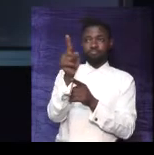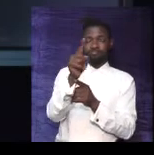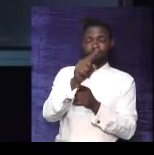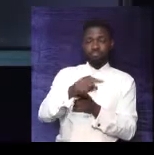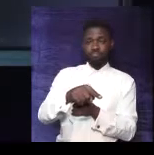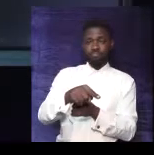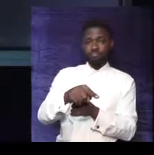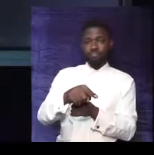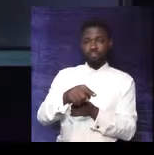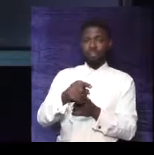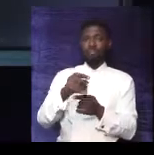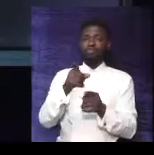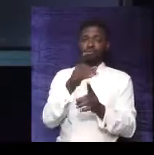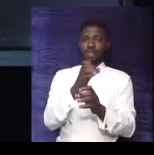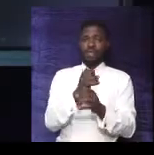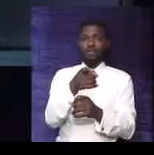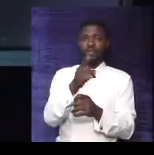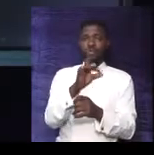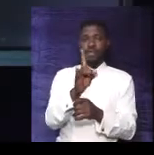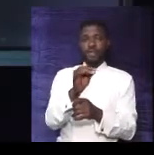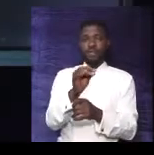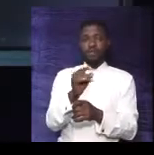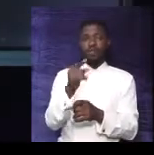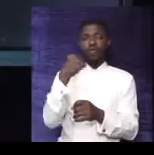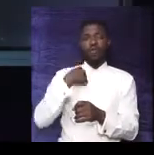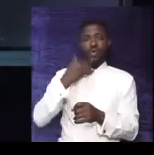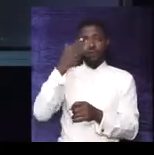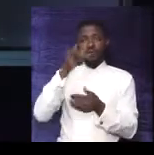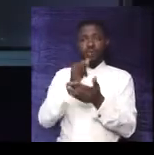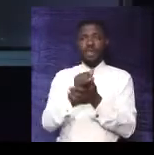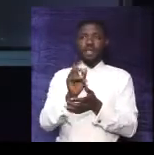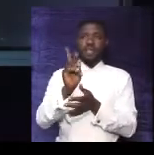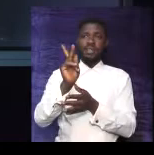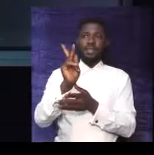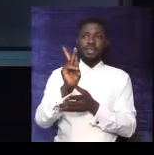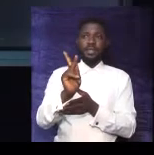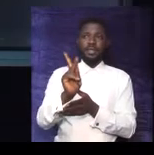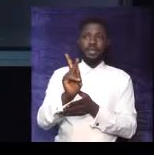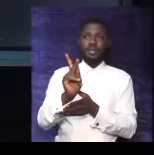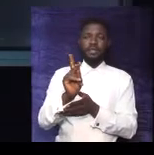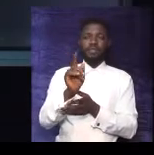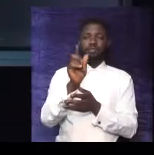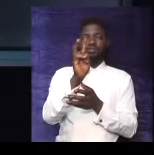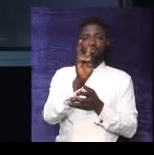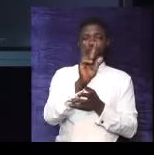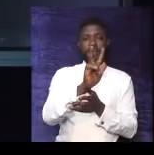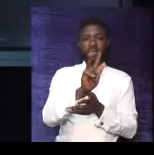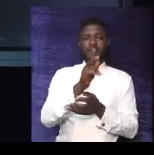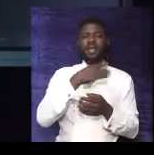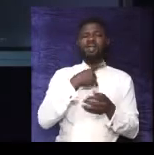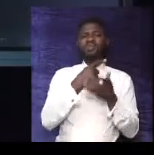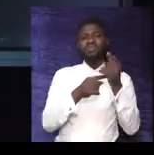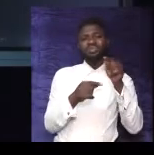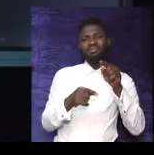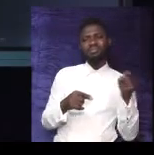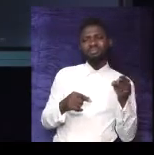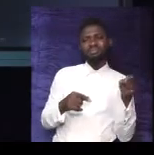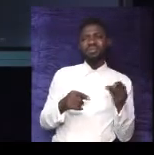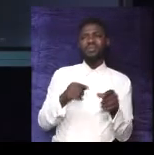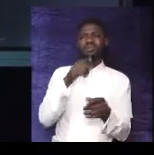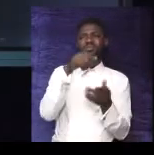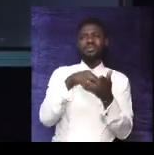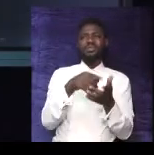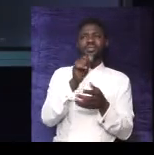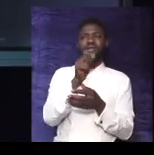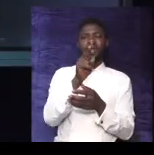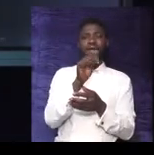or starting from here and ending here, get 180. So we know that this is K. We know that this is 23. Then what is this